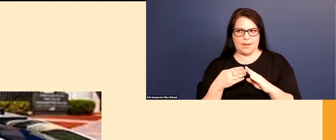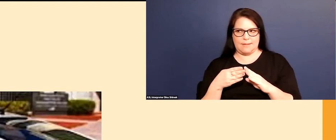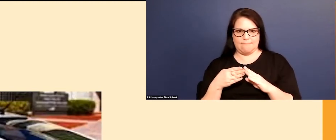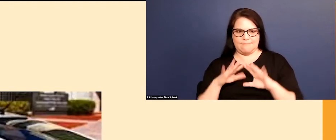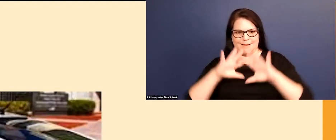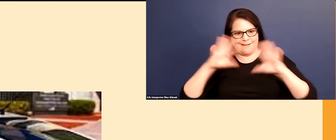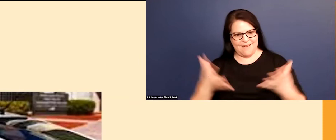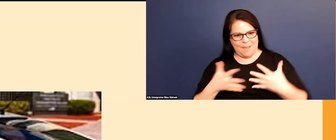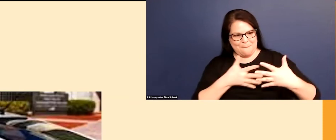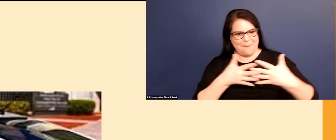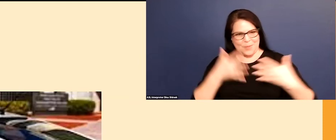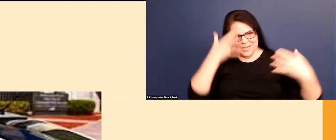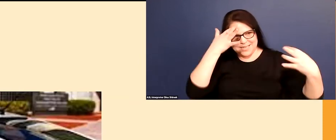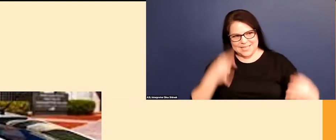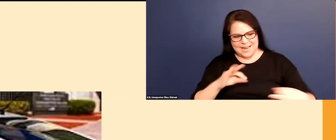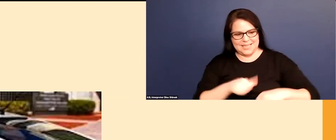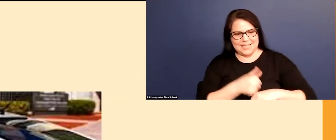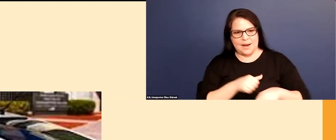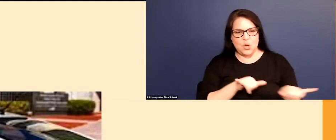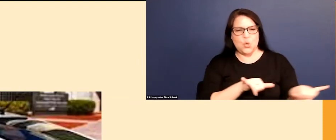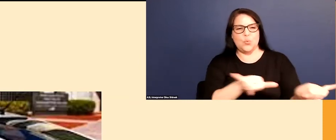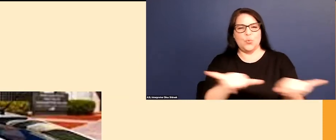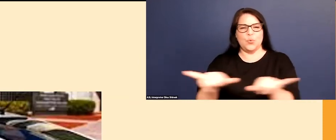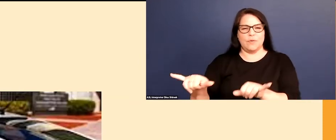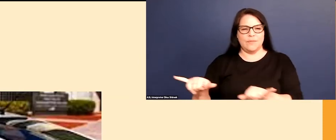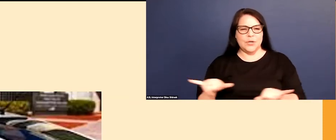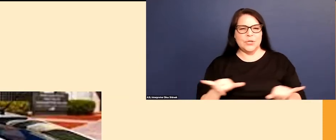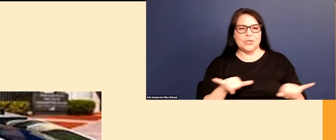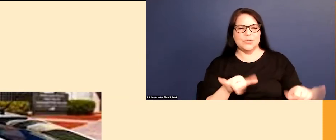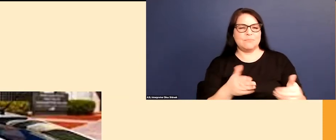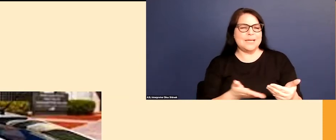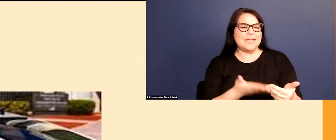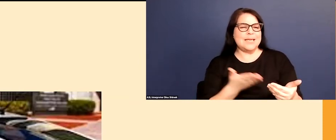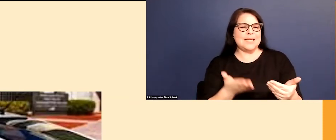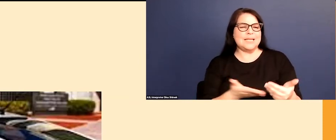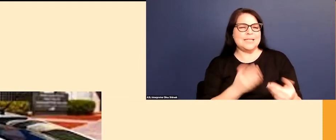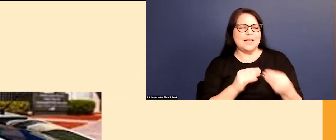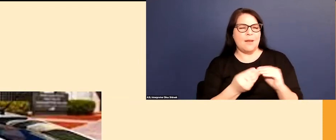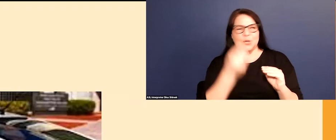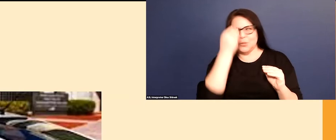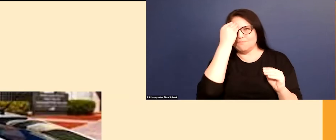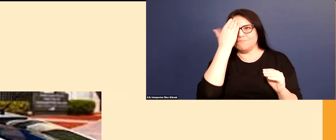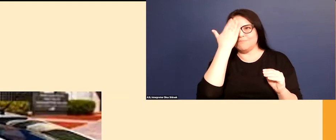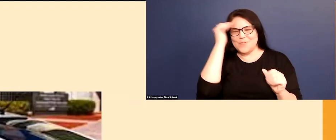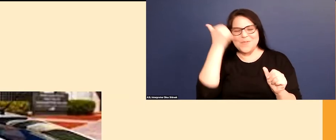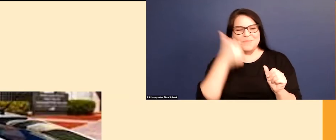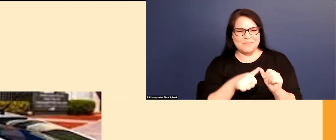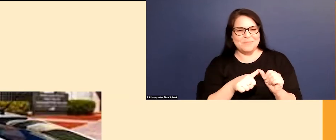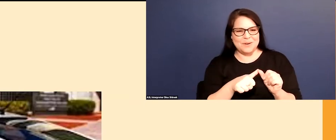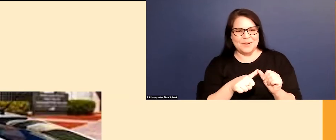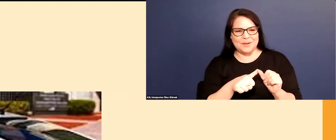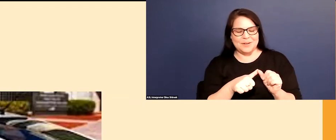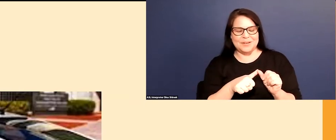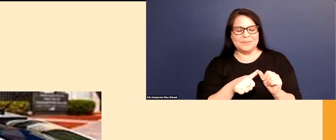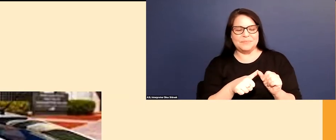to create and provide a universal, easy to remember number for